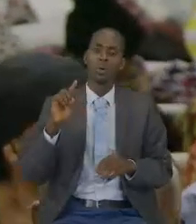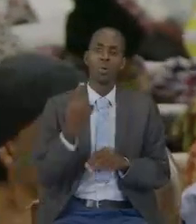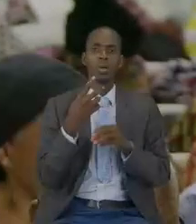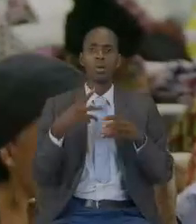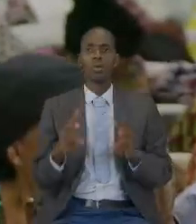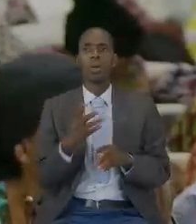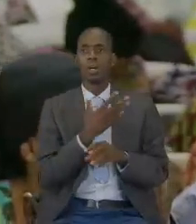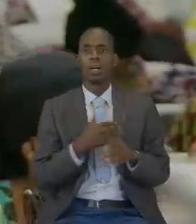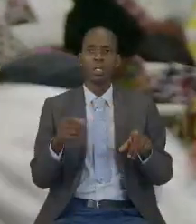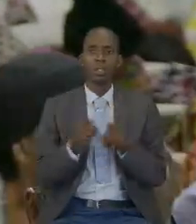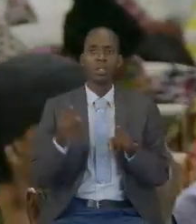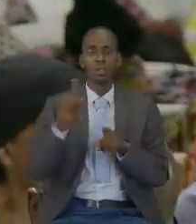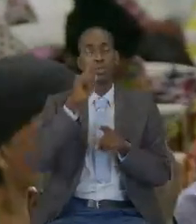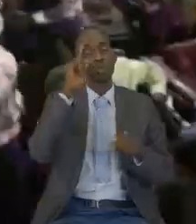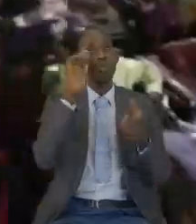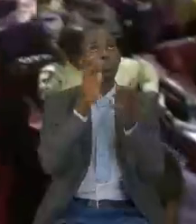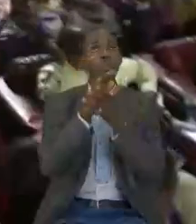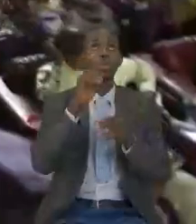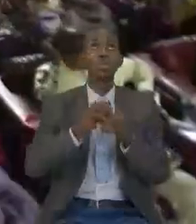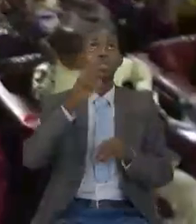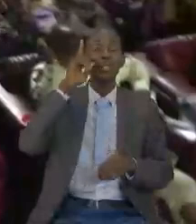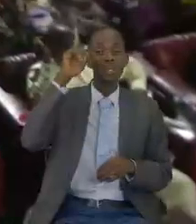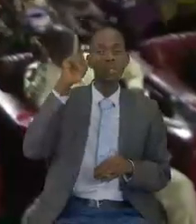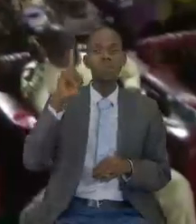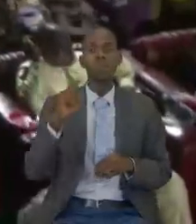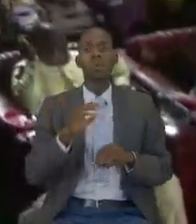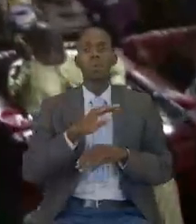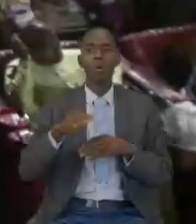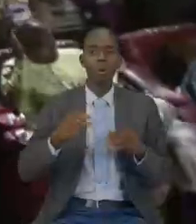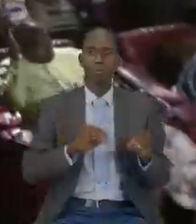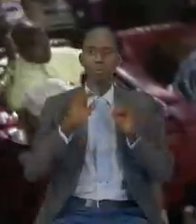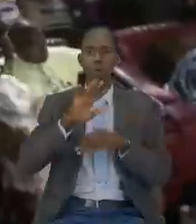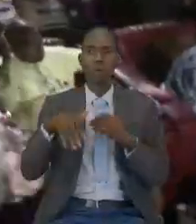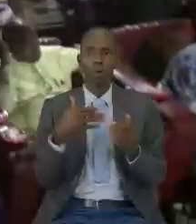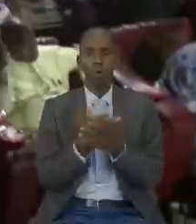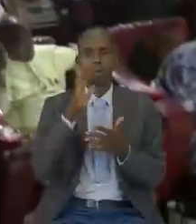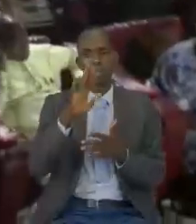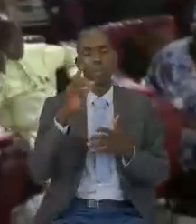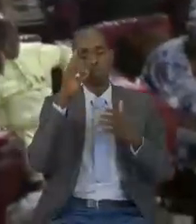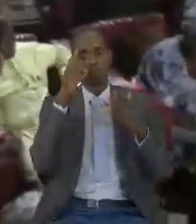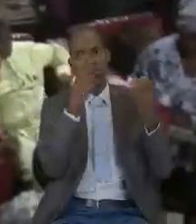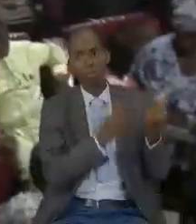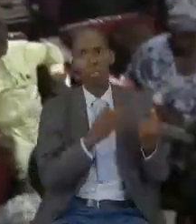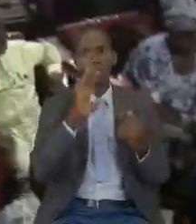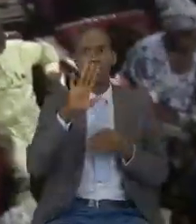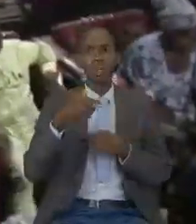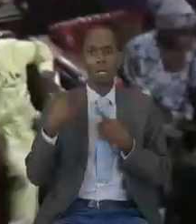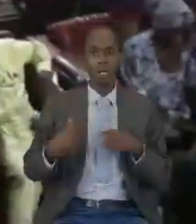And as you trust him and believe him and put all your trust and all your heart on